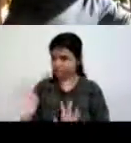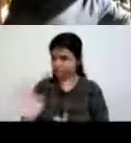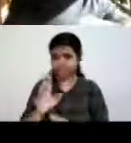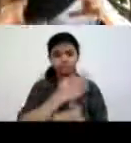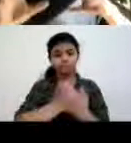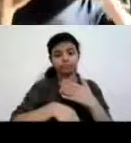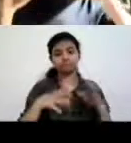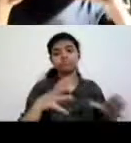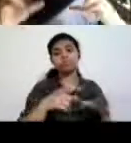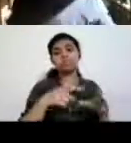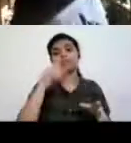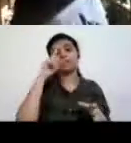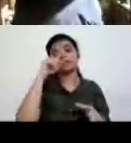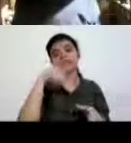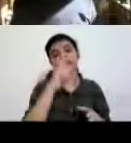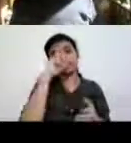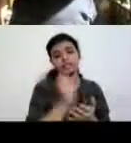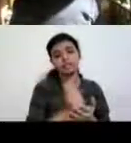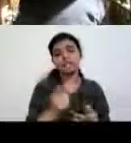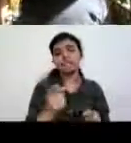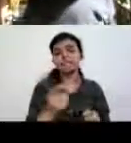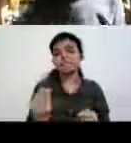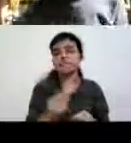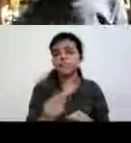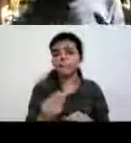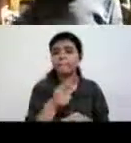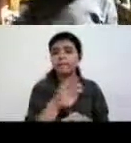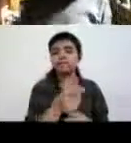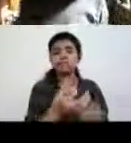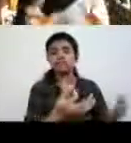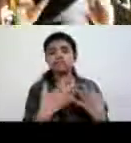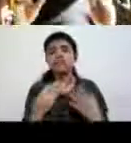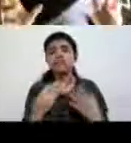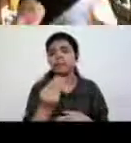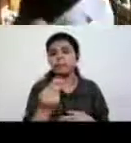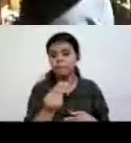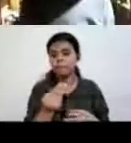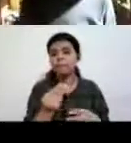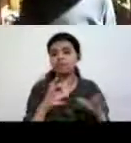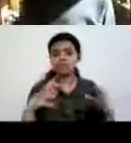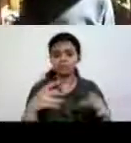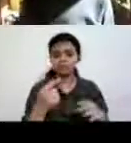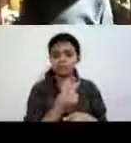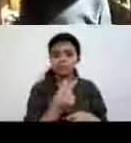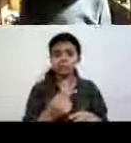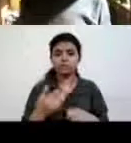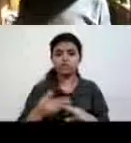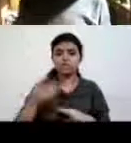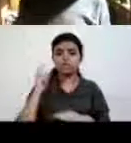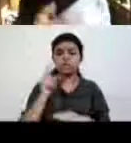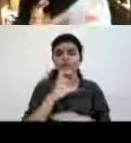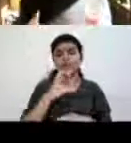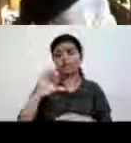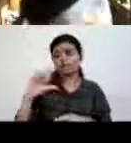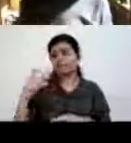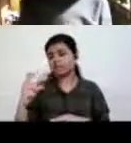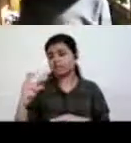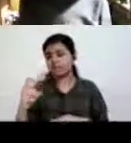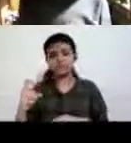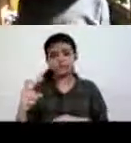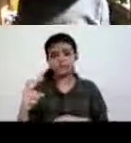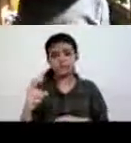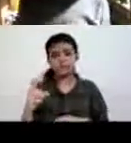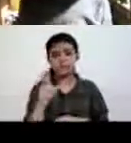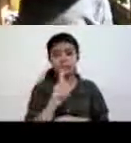there are those user groups, they are already claiming that since the 1970s that nothing should be